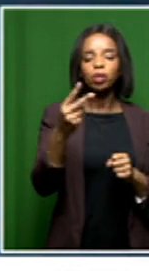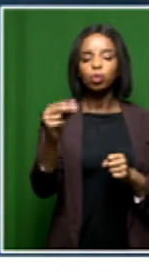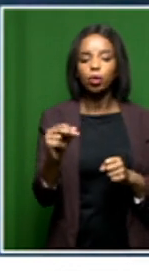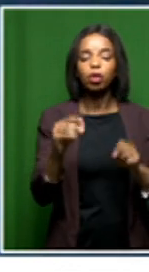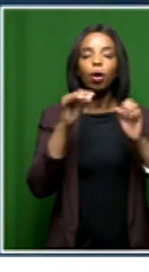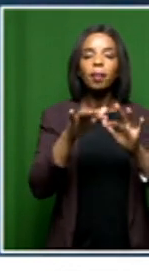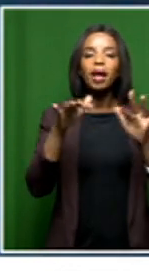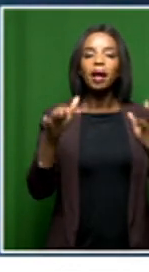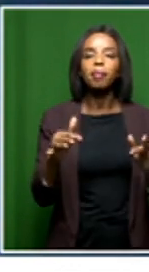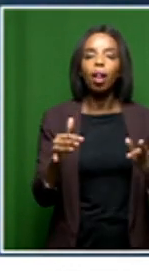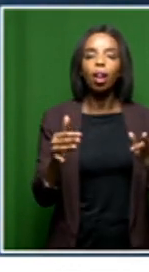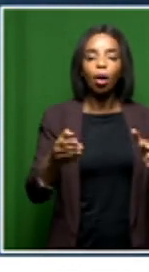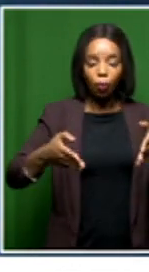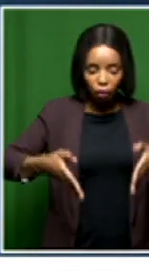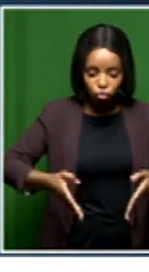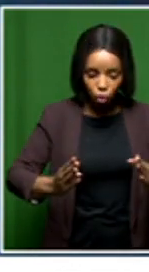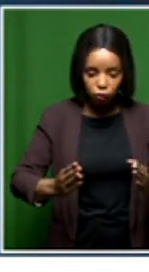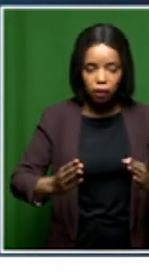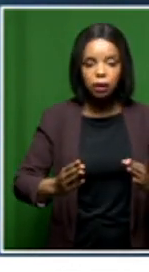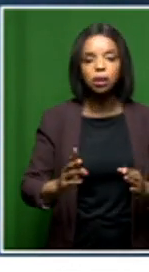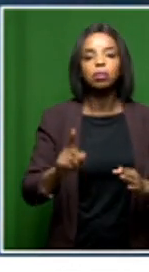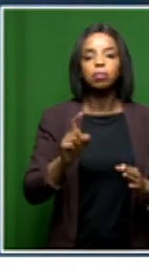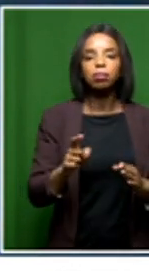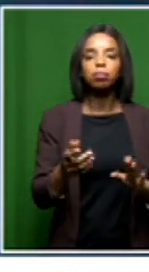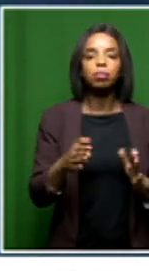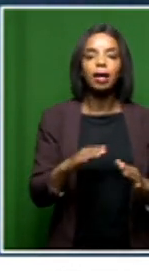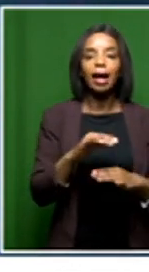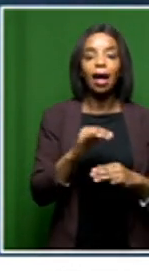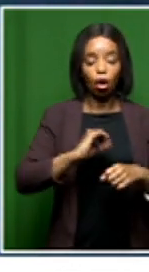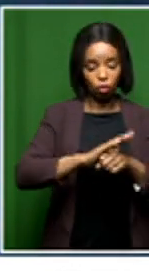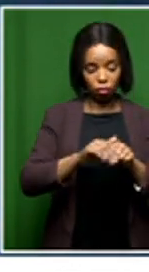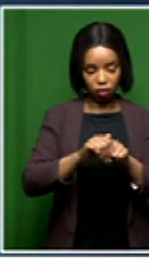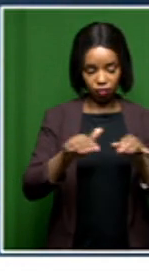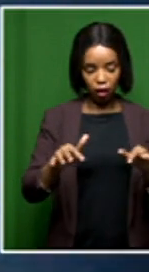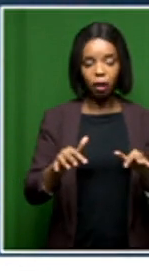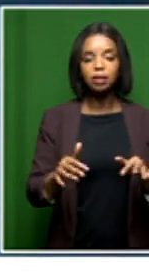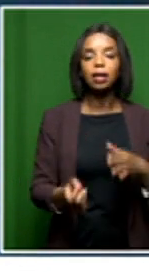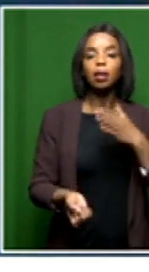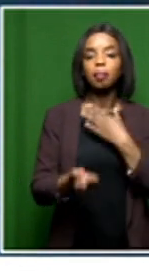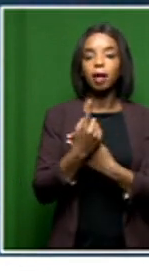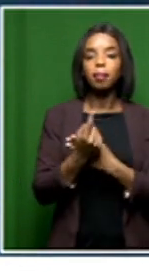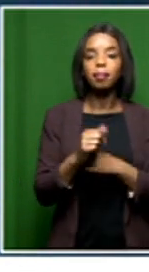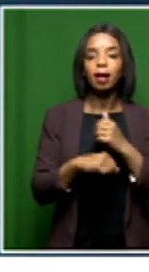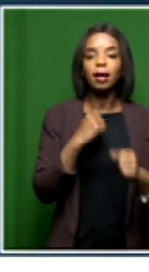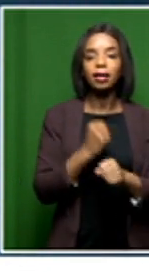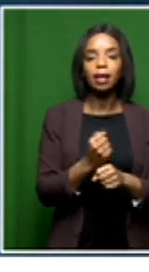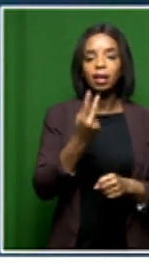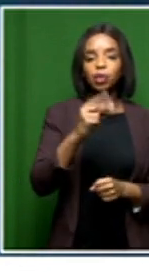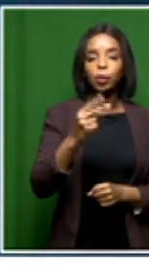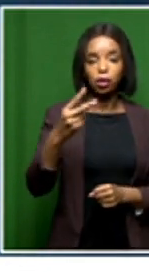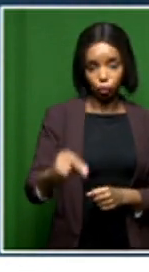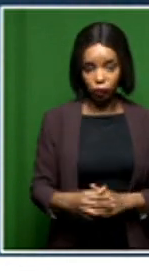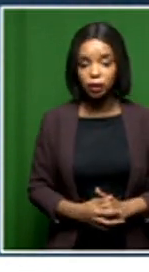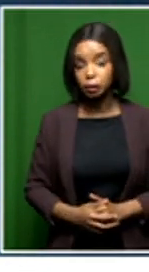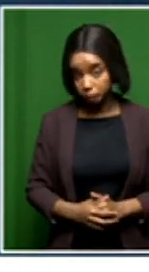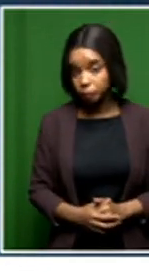on our roads. COVID started in 2020. So we should really not, we can just go back and